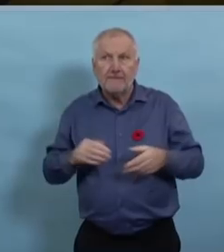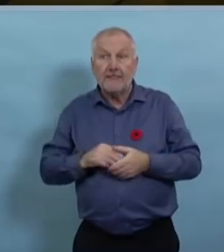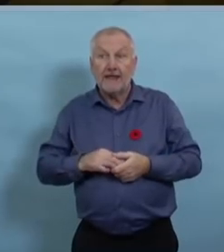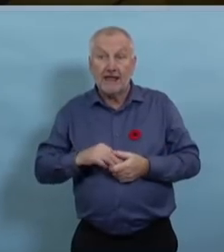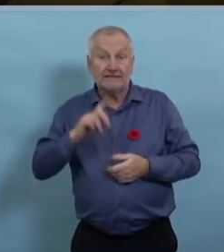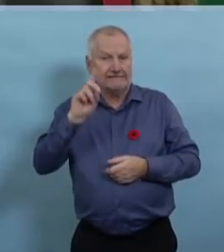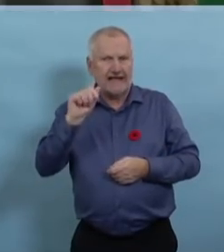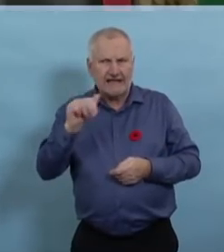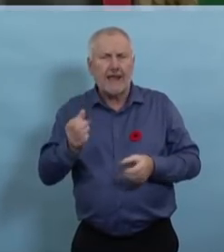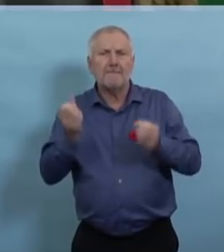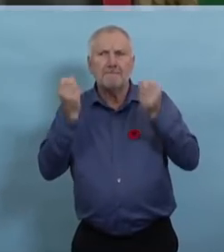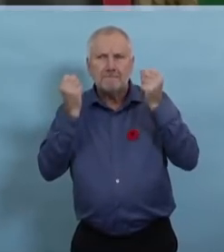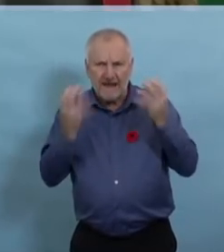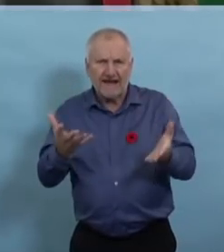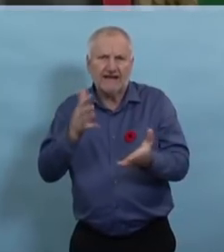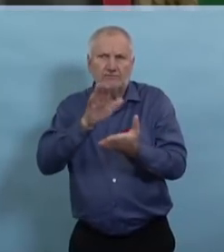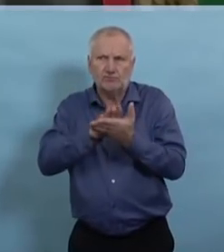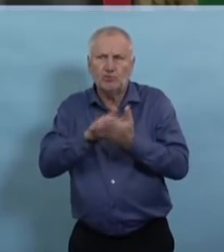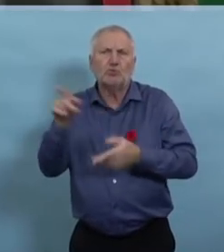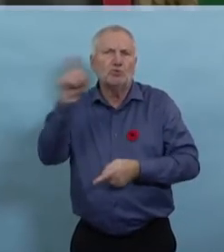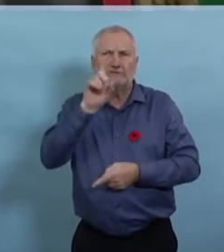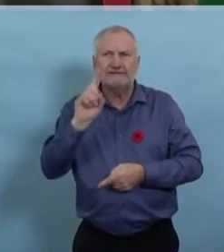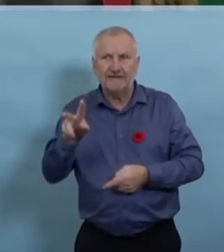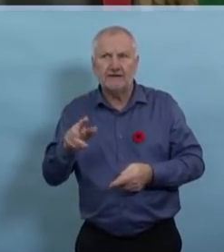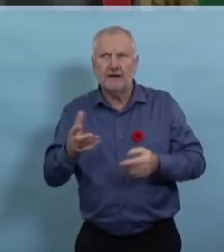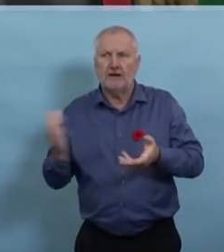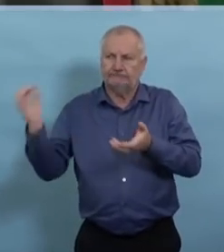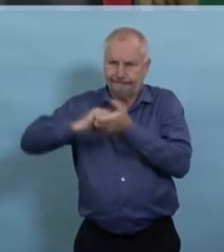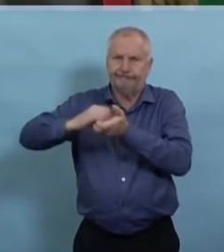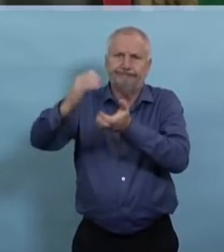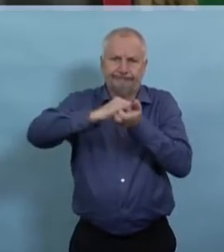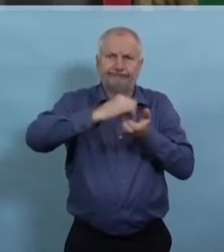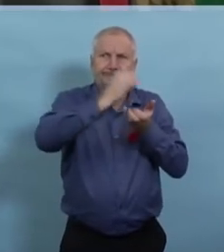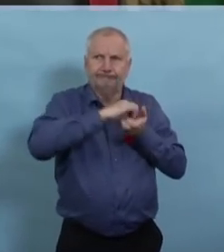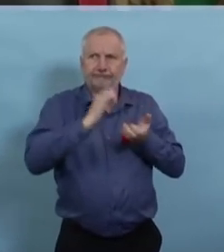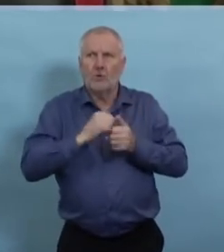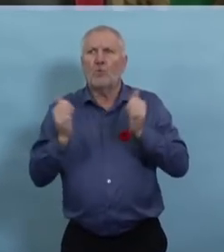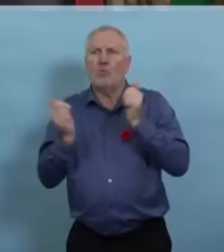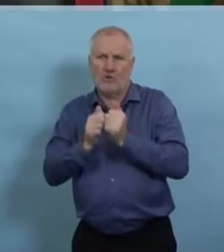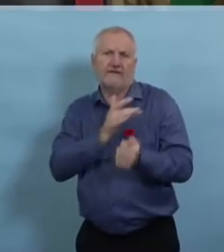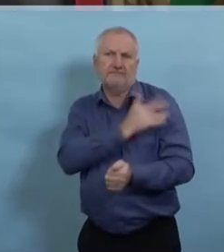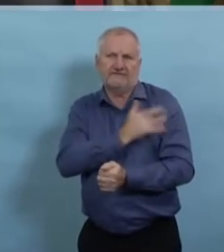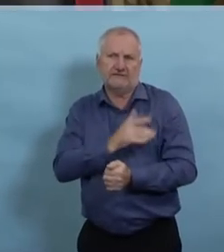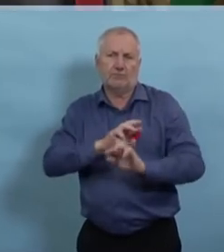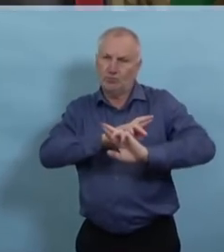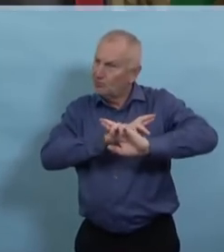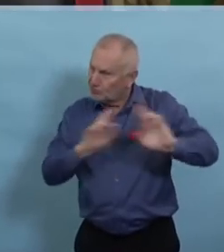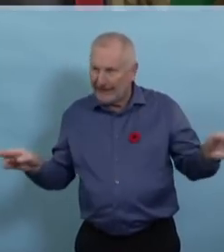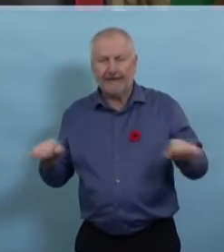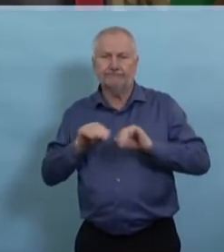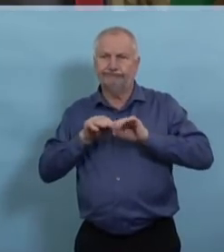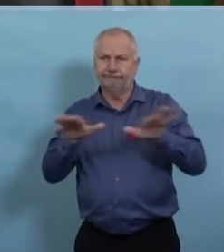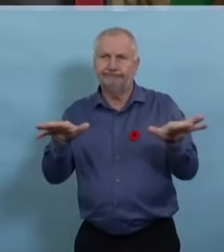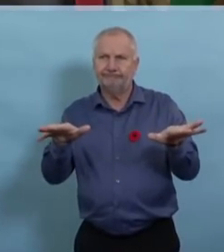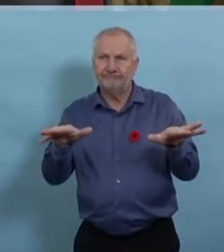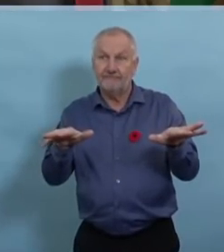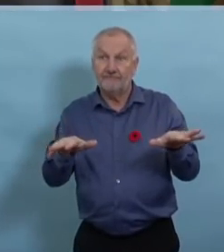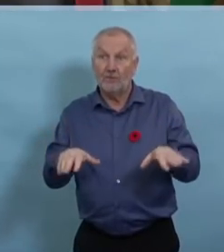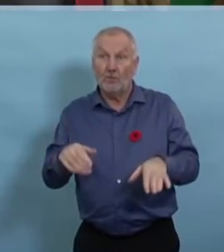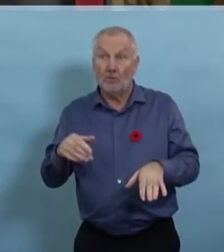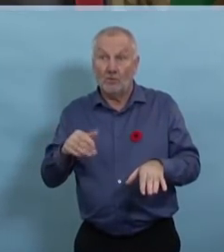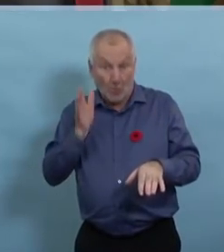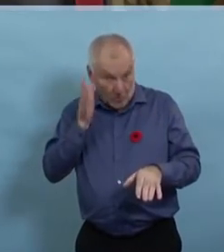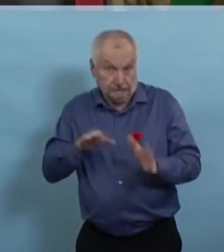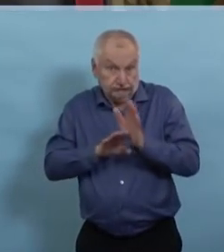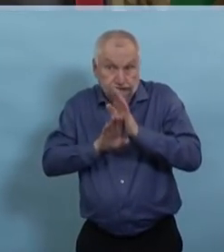have been partnering with the province on the launch of it. And this will be incremental. We'll be building it over time because we